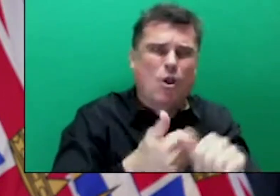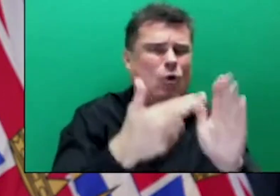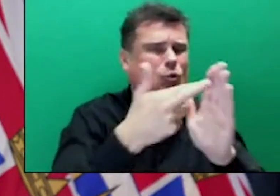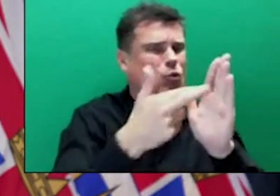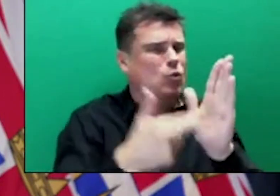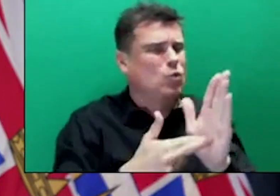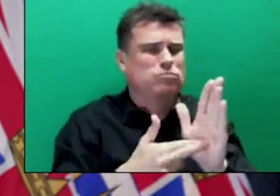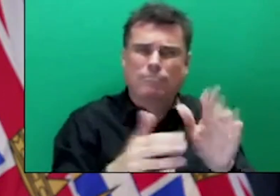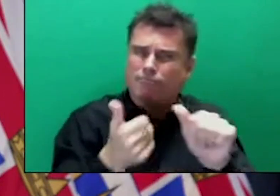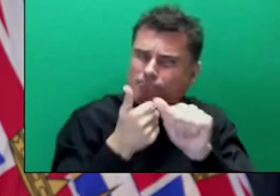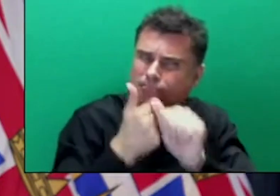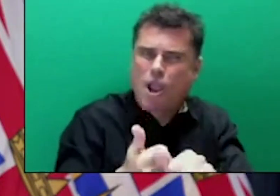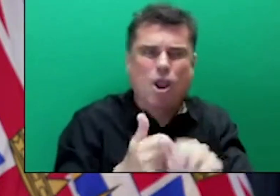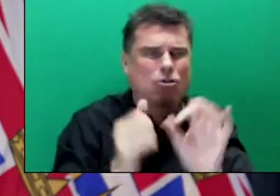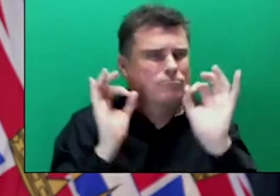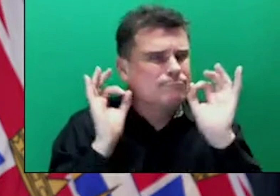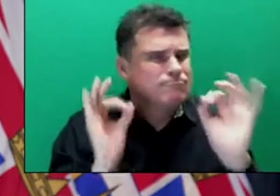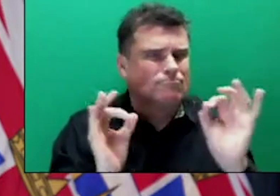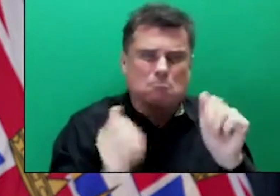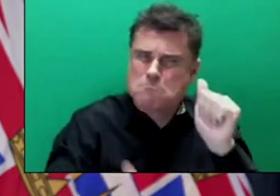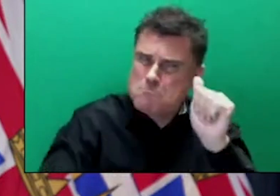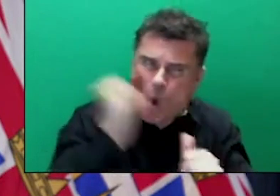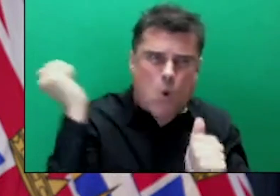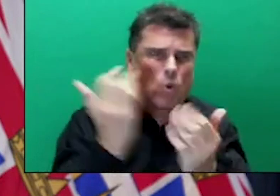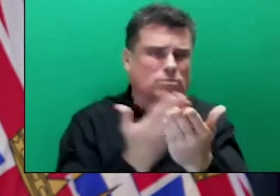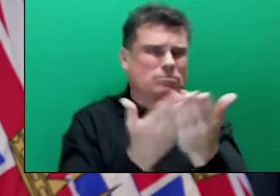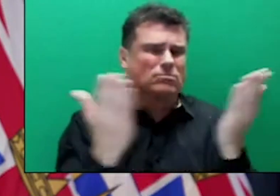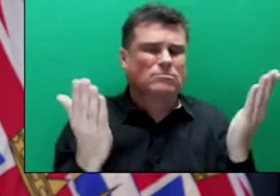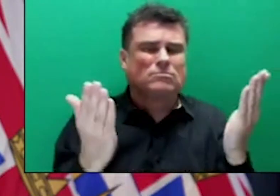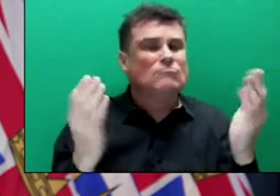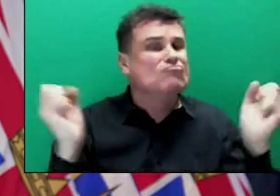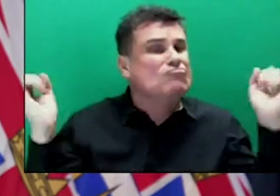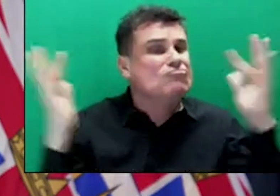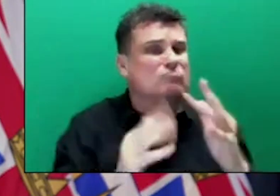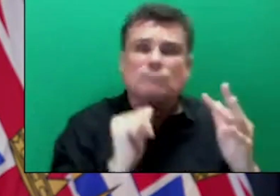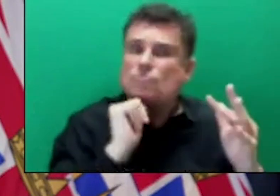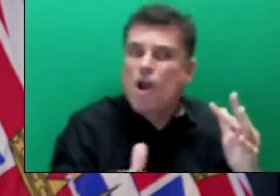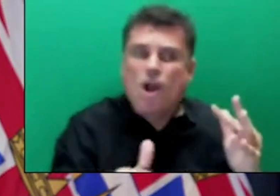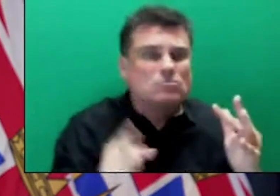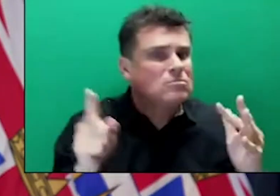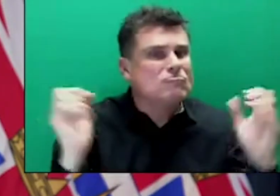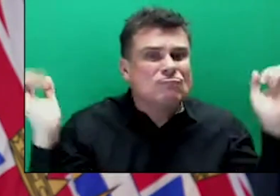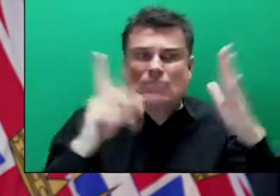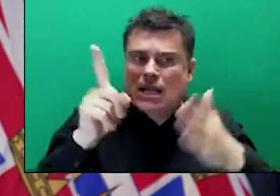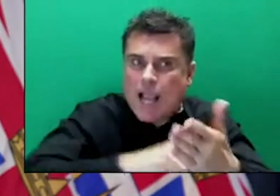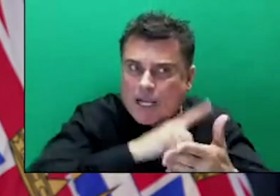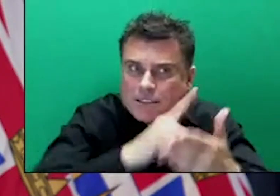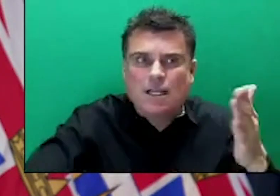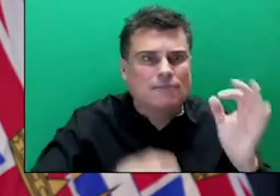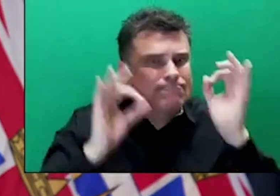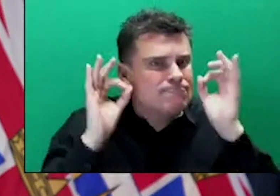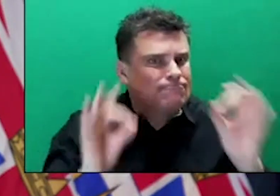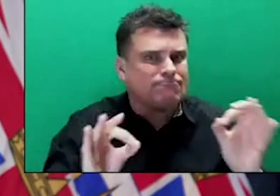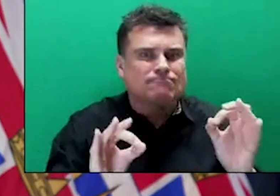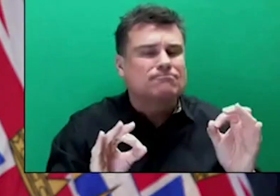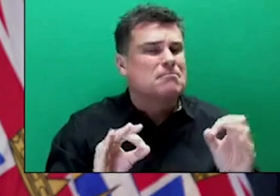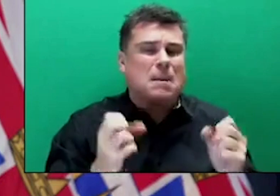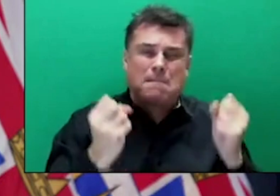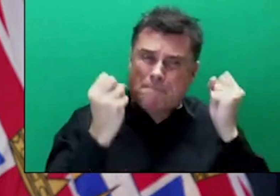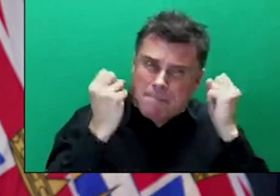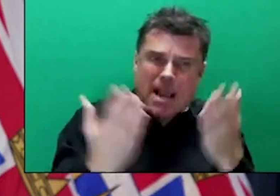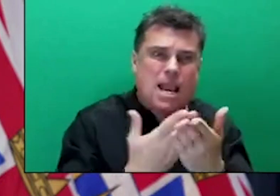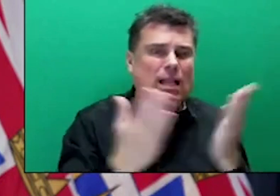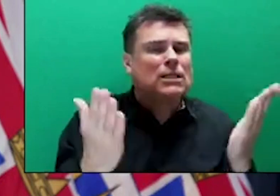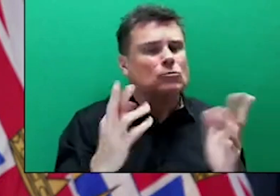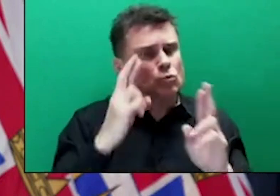more important as we go through these important holiday periods to support people to be able to safely practice